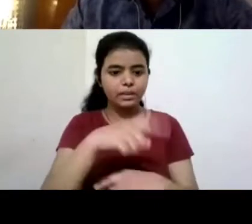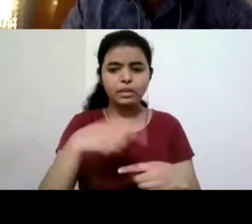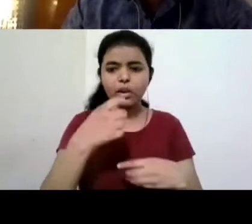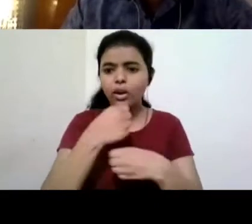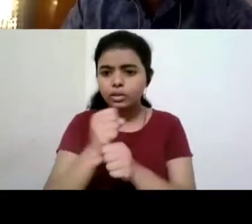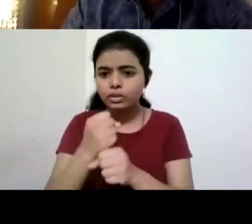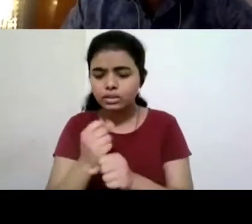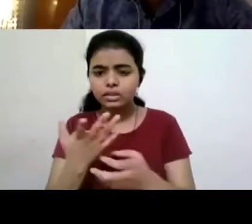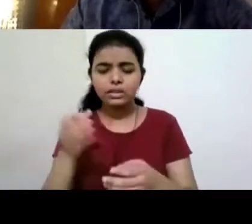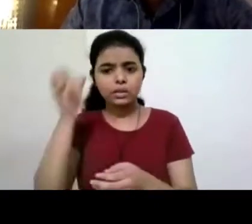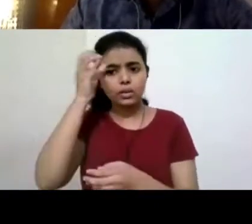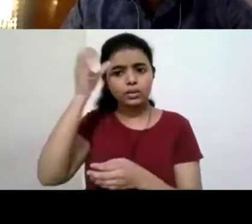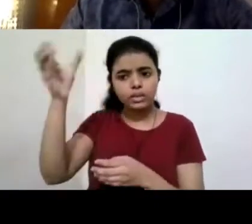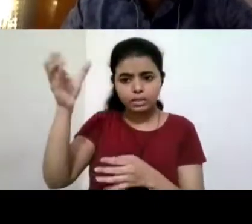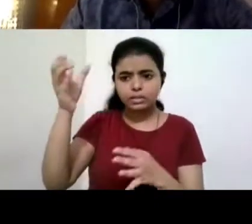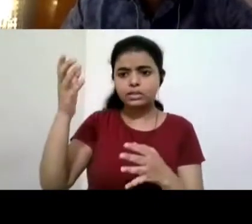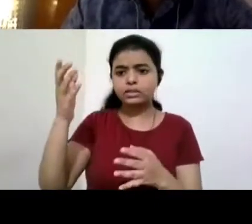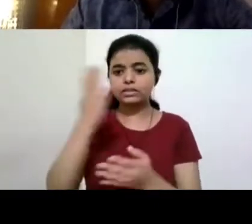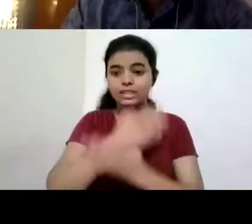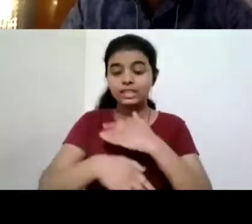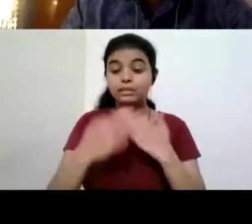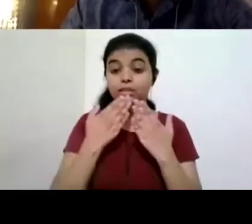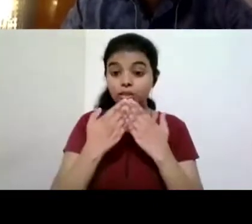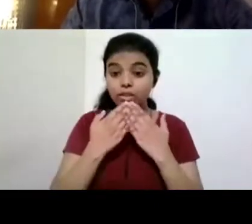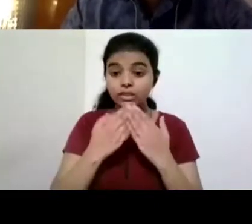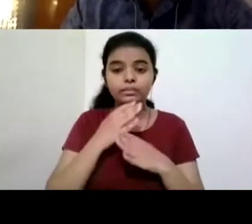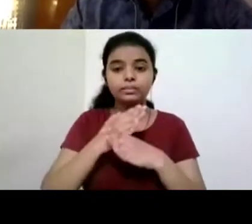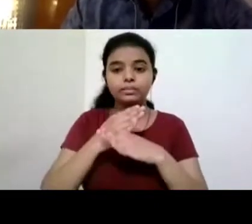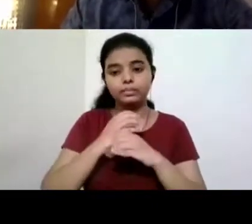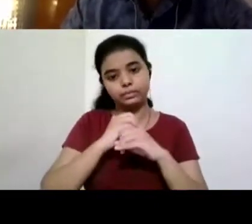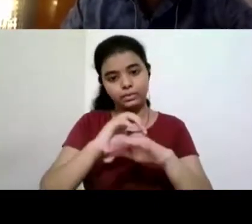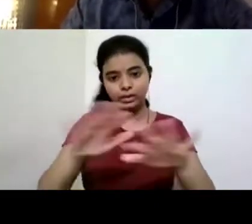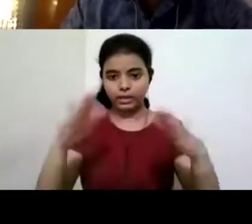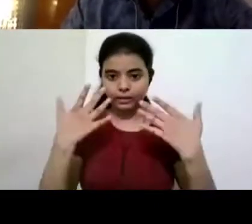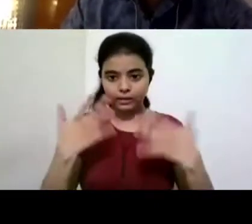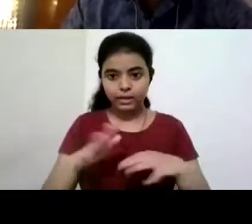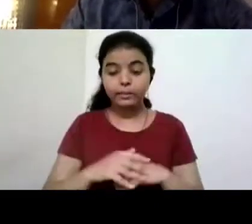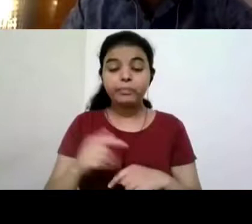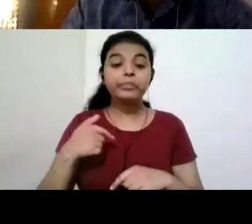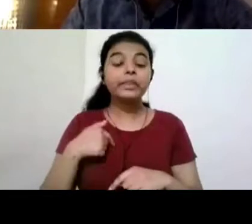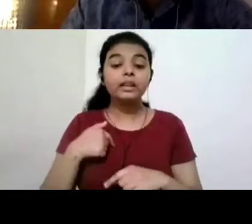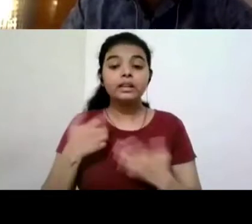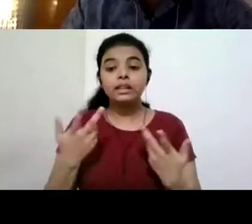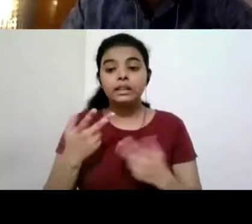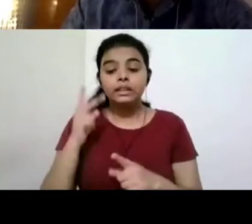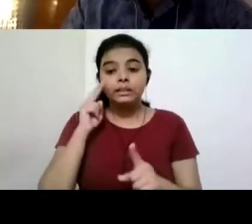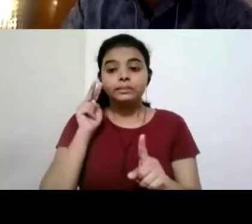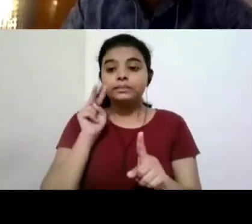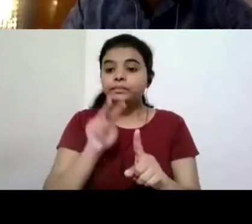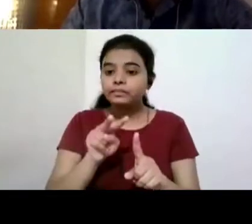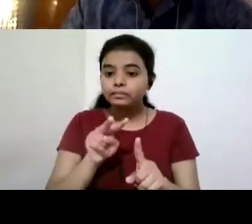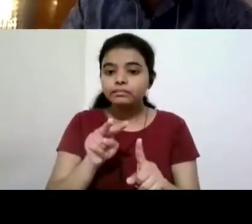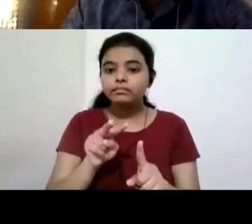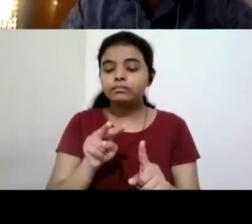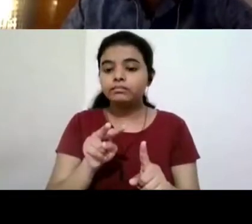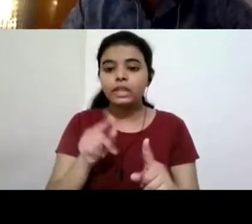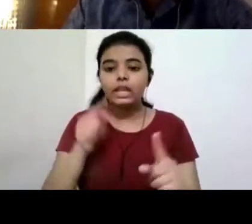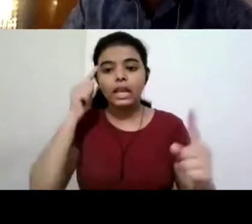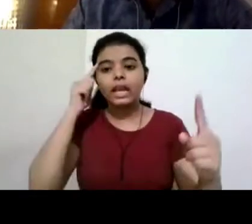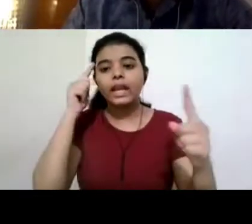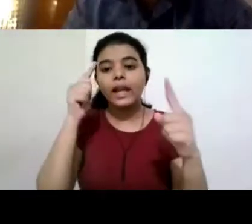constructions or conceptions of disability studies have been shared with you. Well, I see it very much as a venture which is aimed